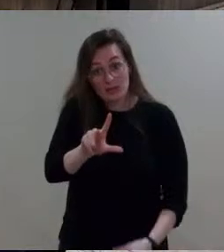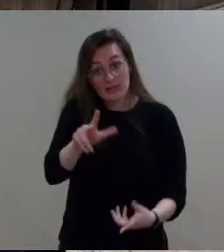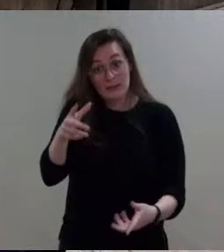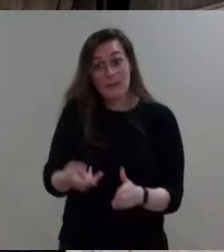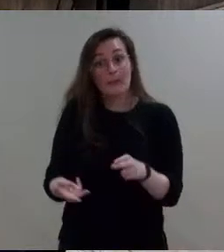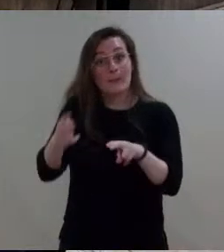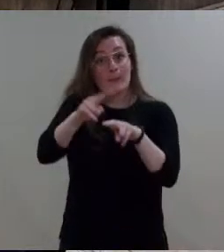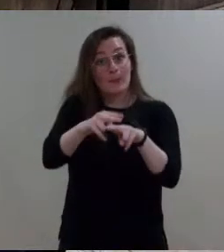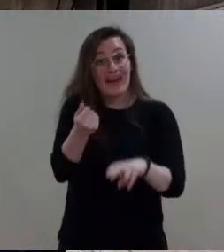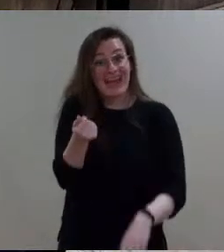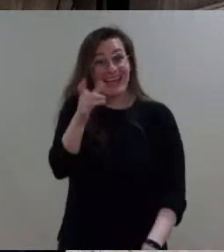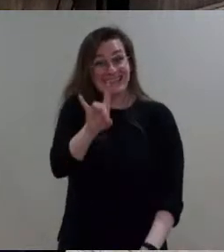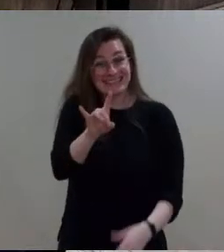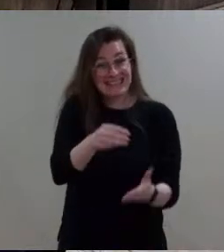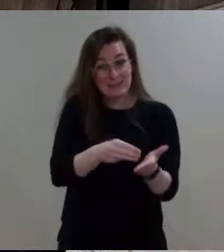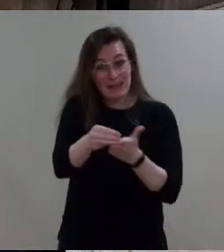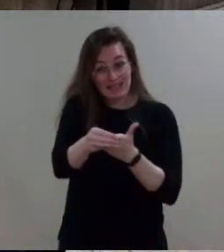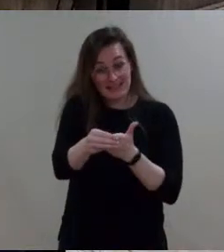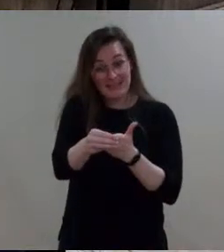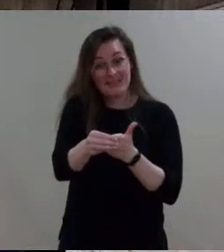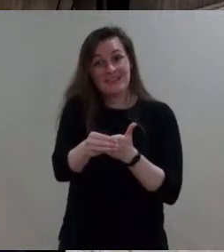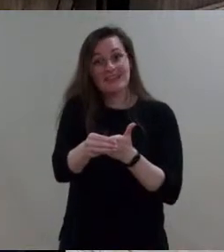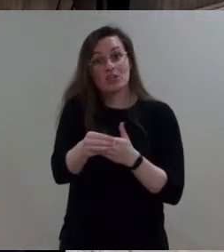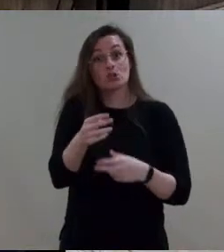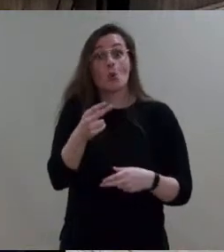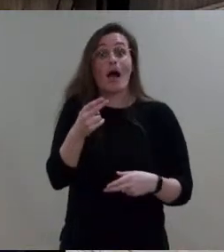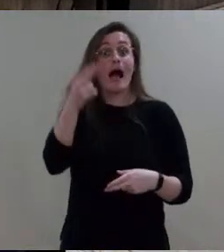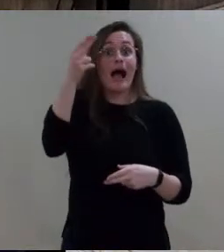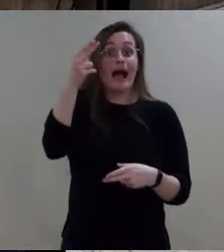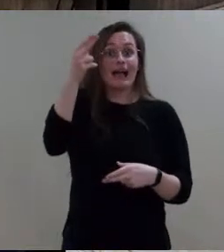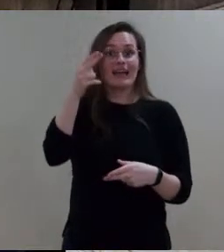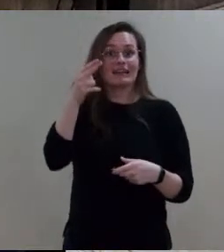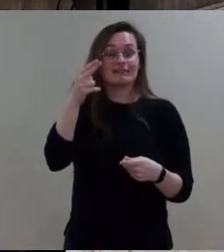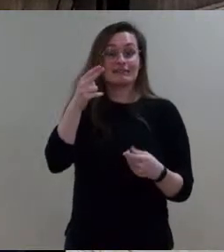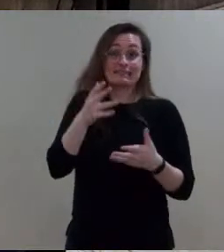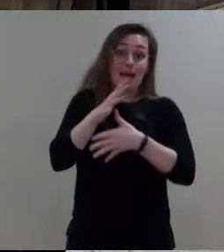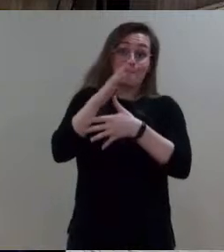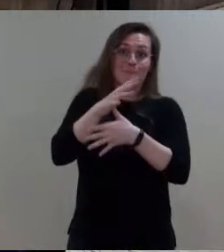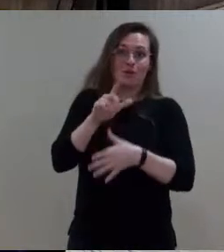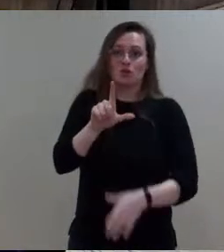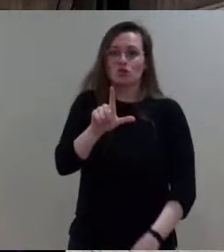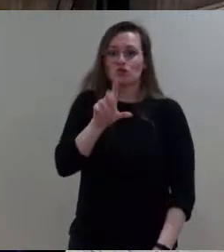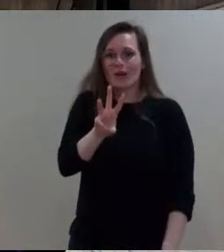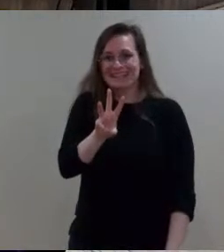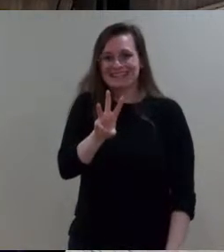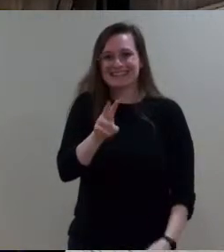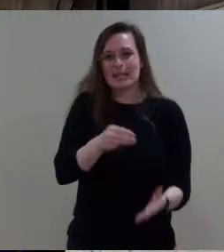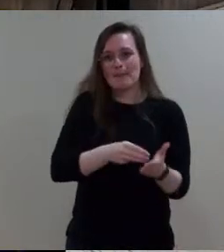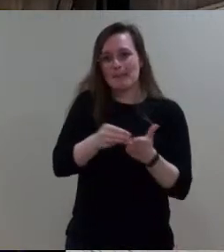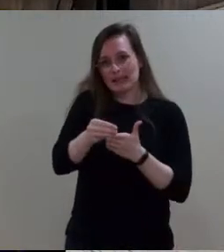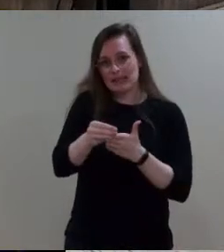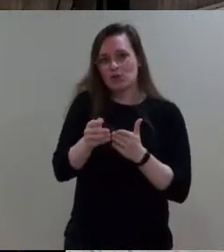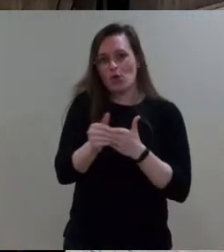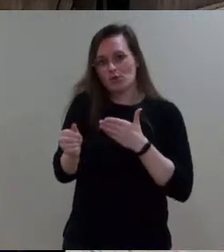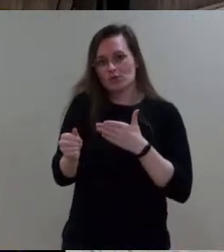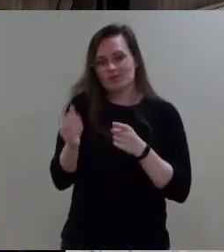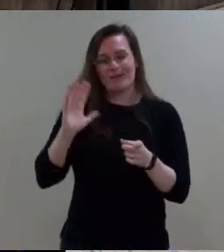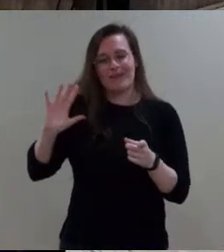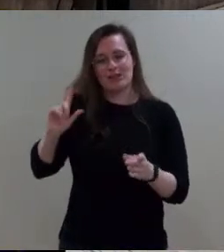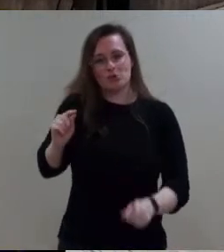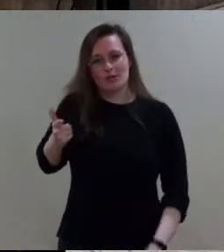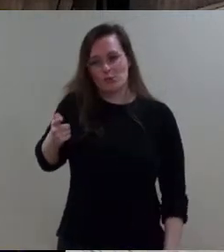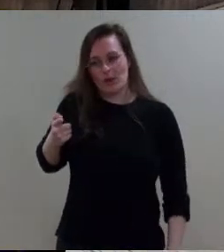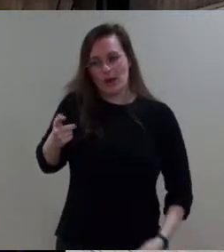we did have a high of $26 million of building permit values in 2021. So we've had some